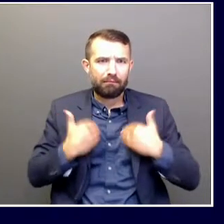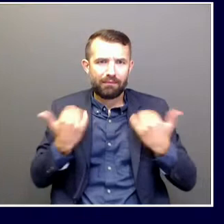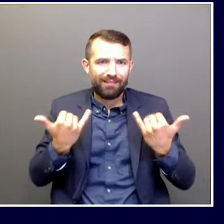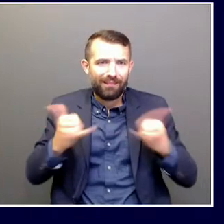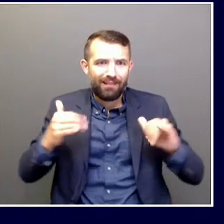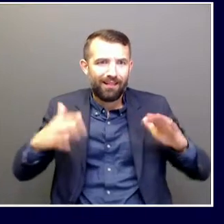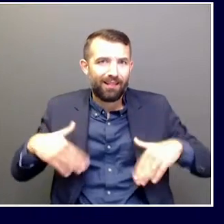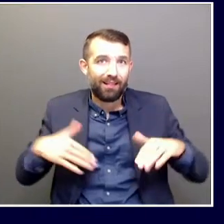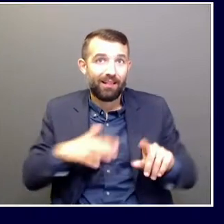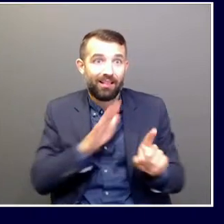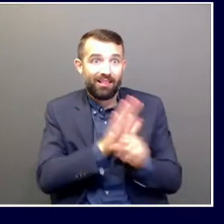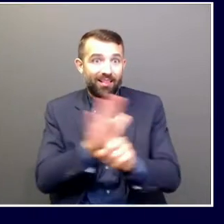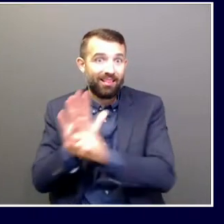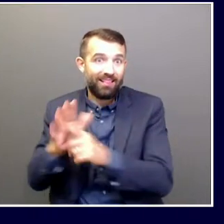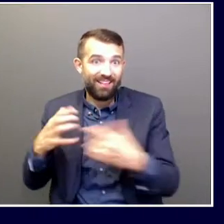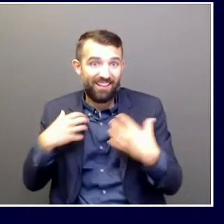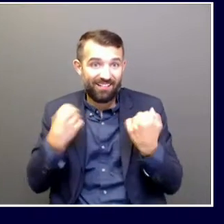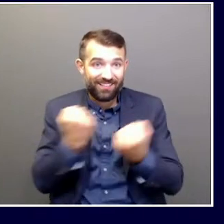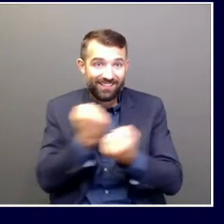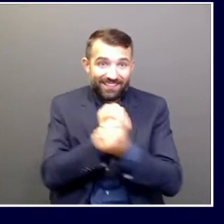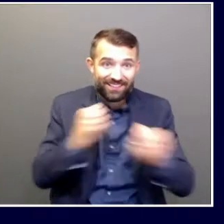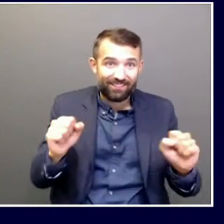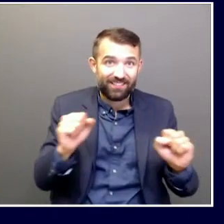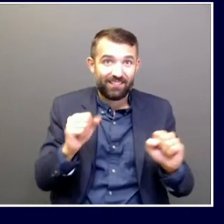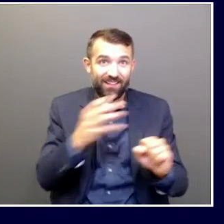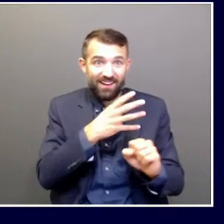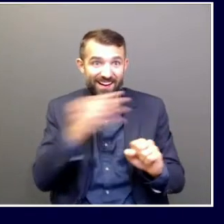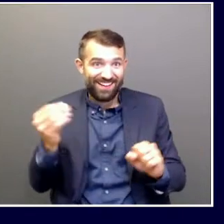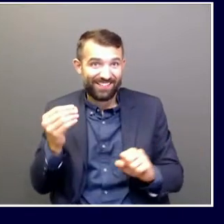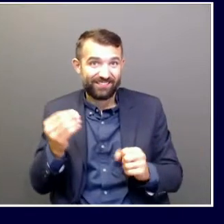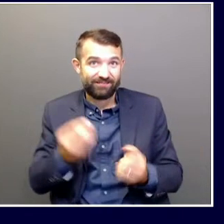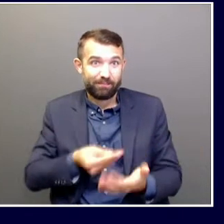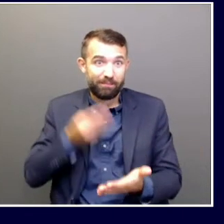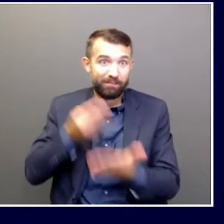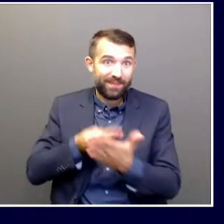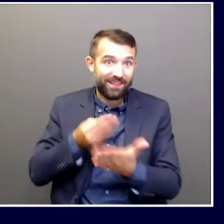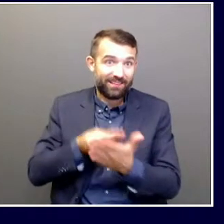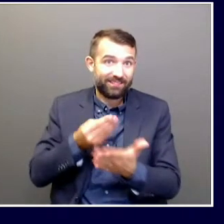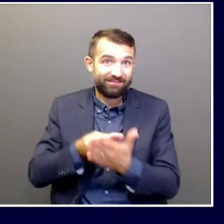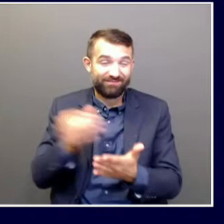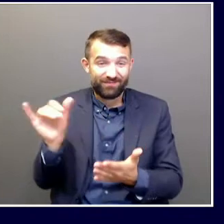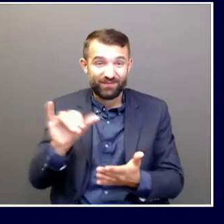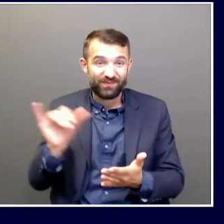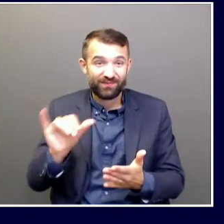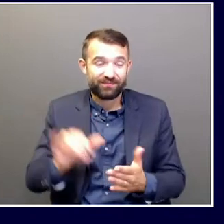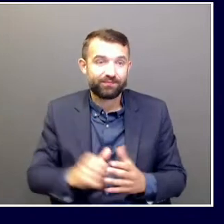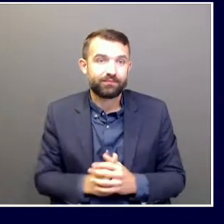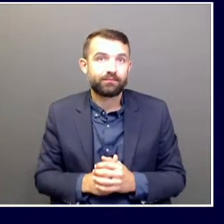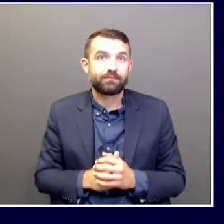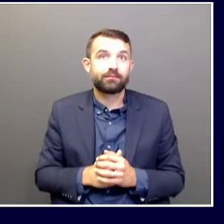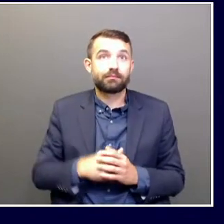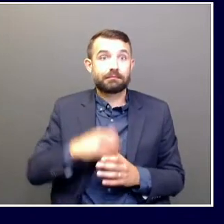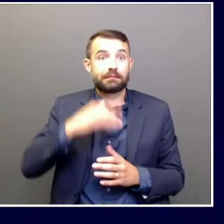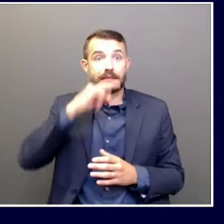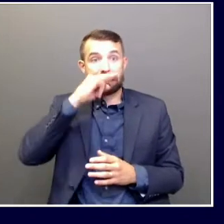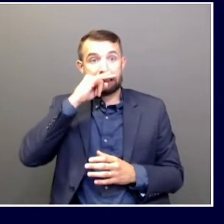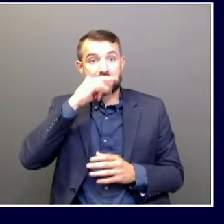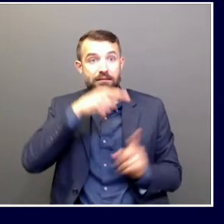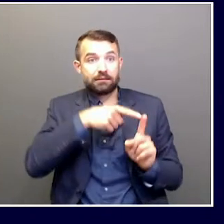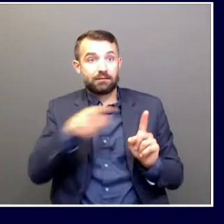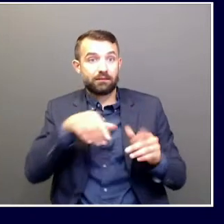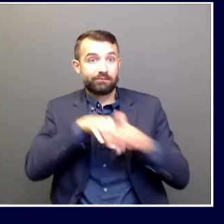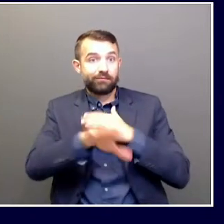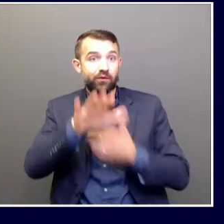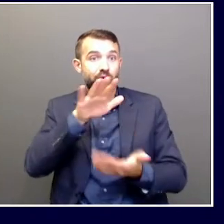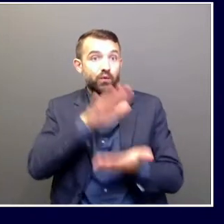economic thing. When you have children in school, you're not taking them out of school, having to keep them home. People aren't